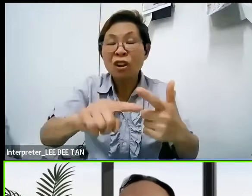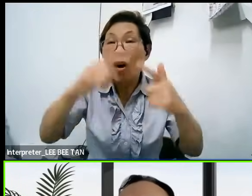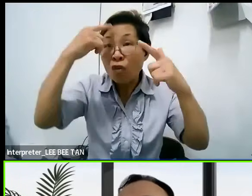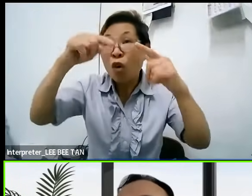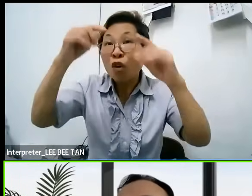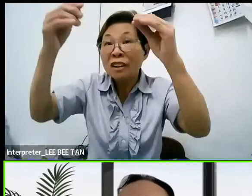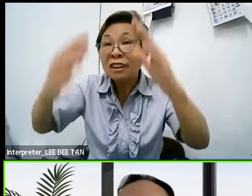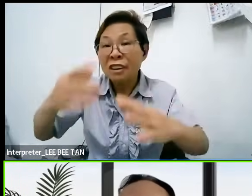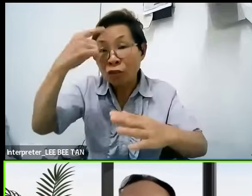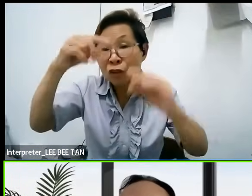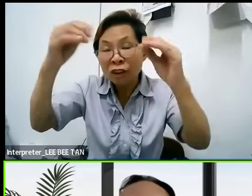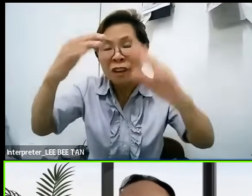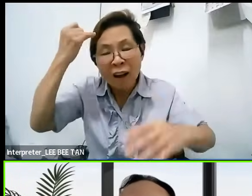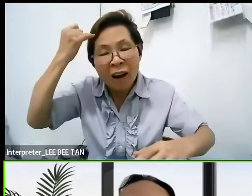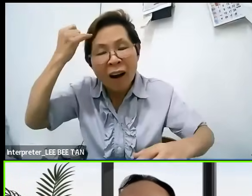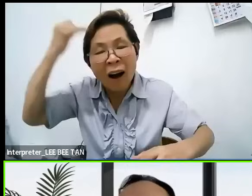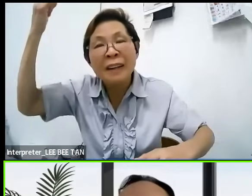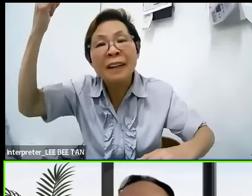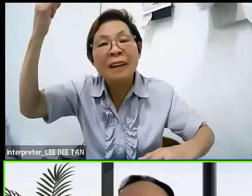have the ideas of